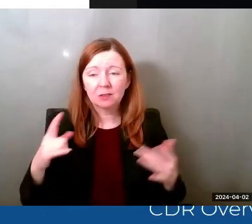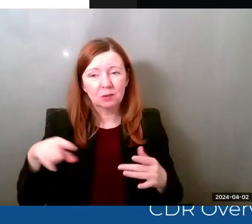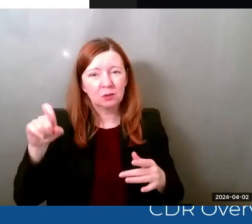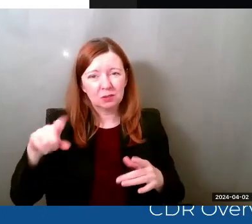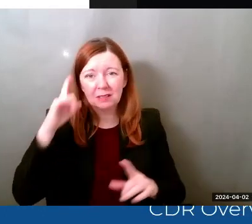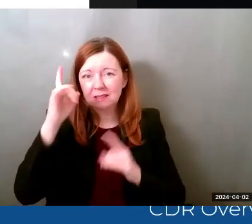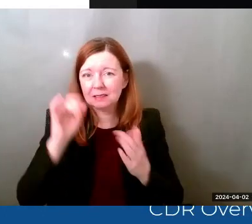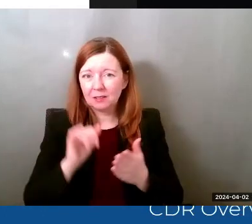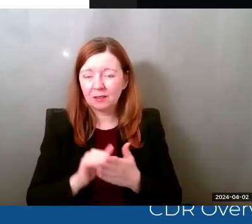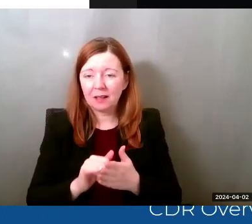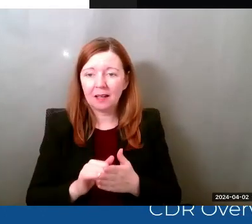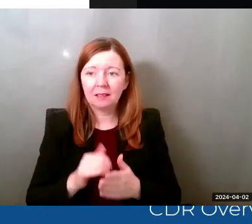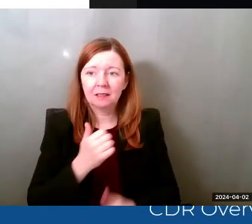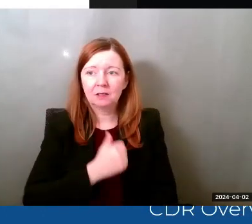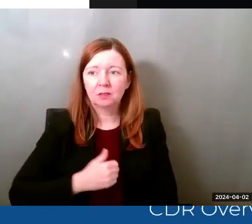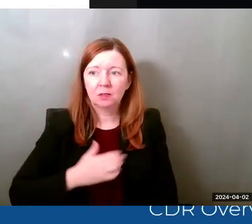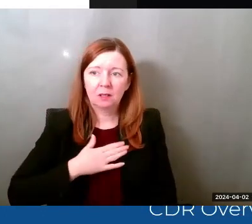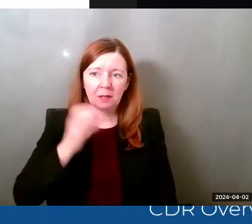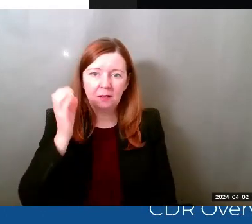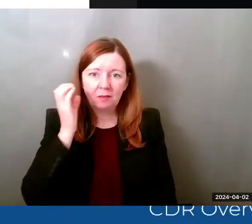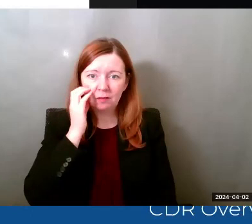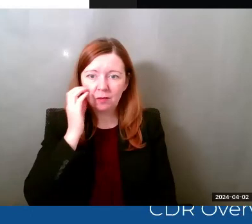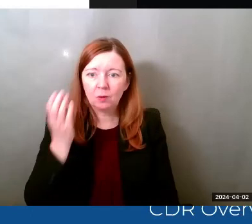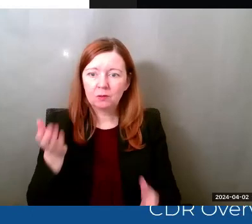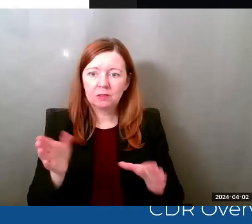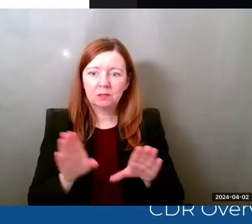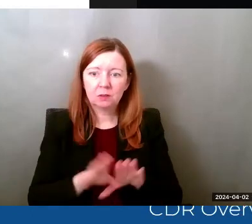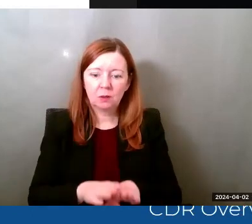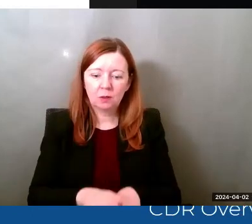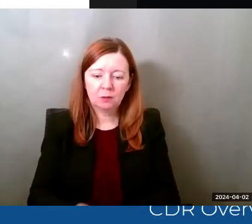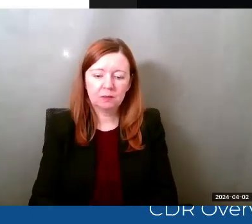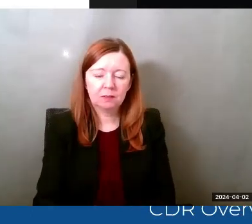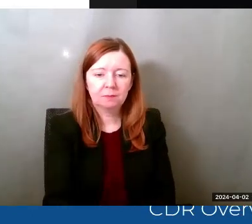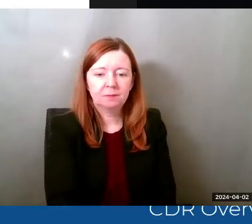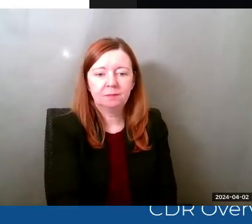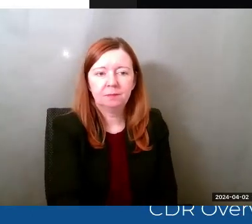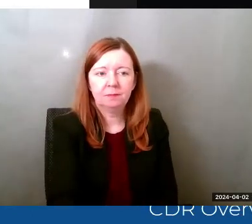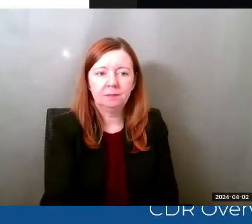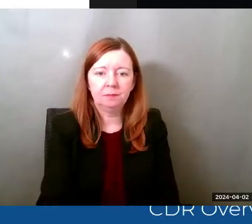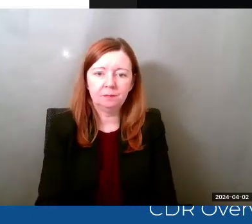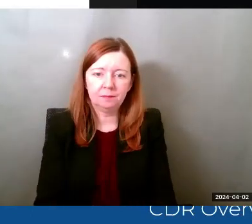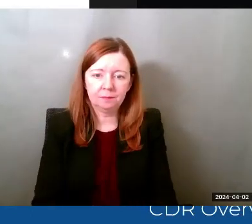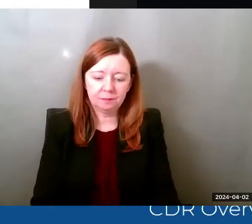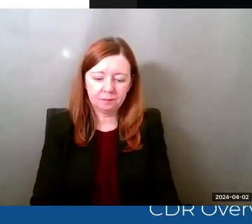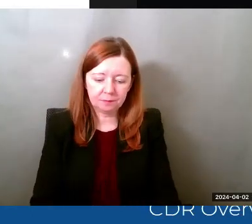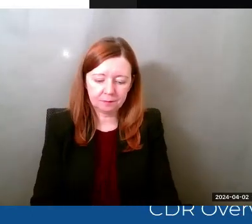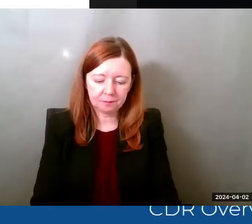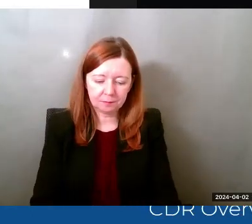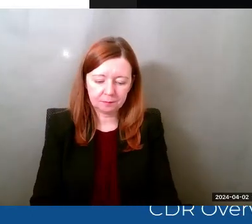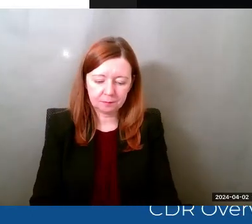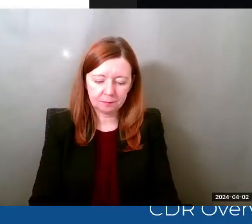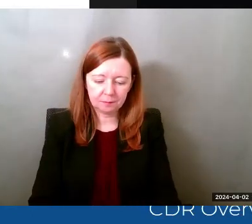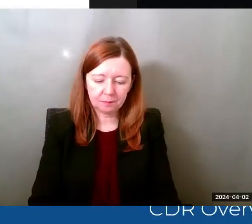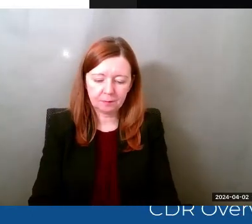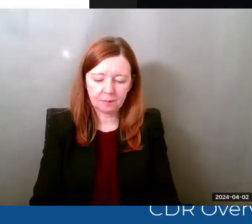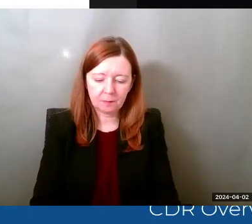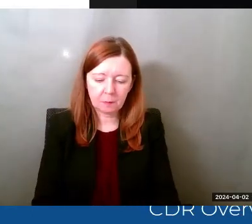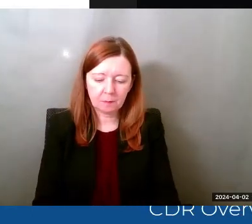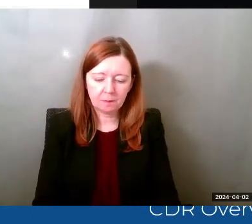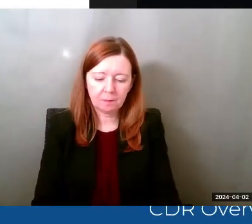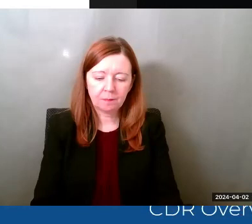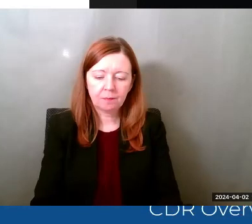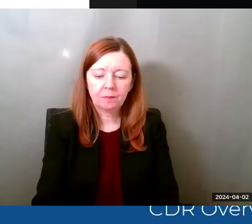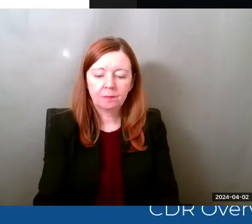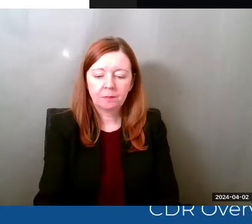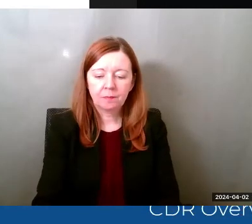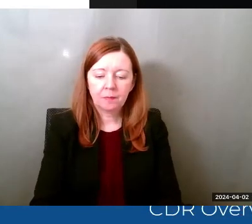considered. Sorry, my phone just closed. And on the previous, I said green space on the roof. In the